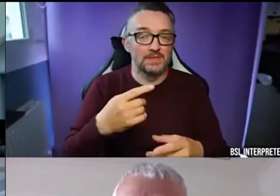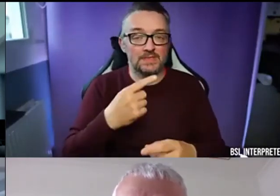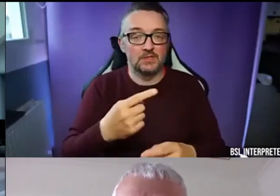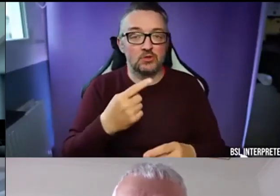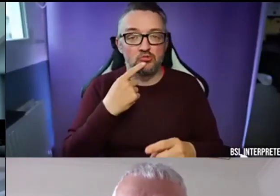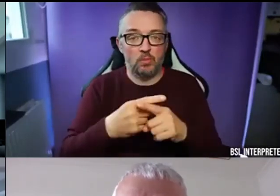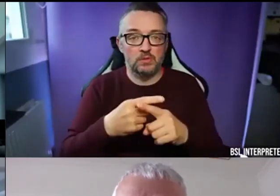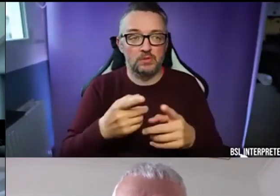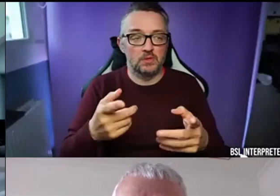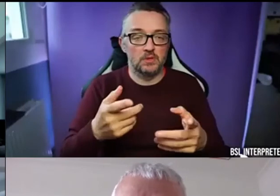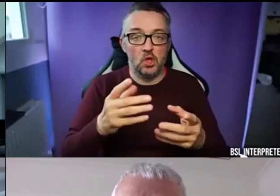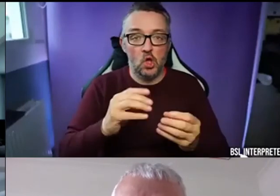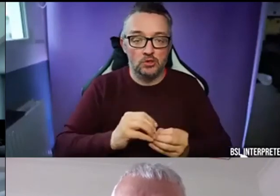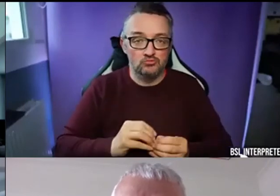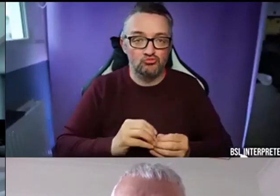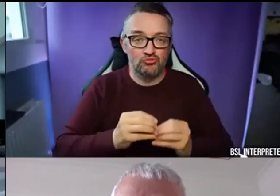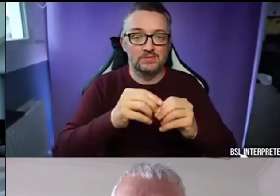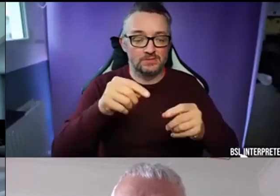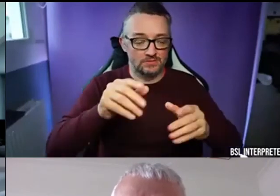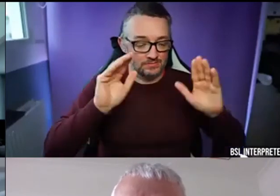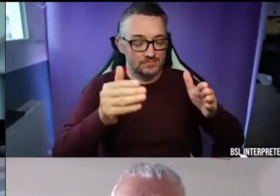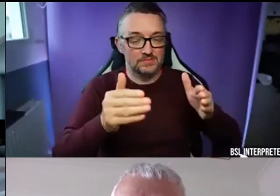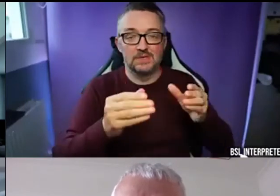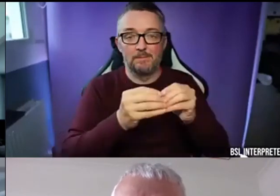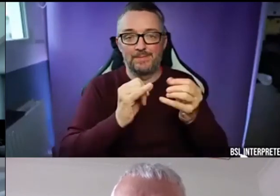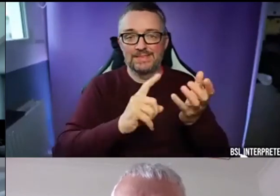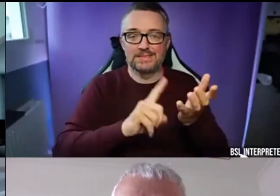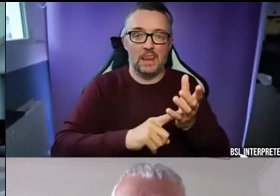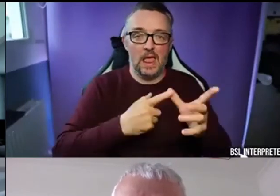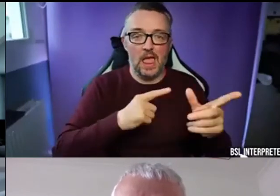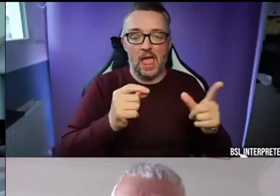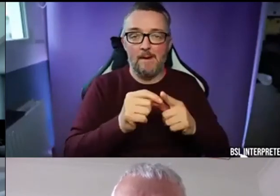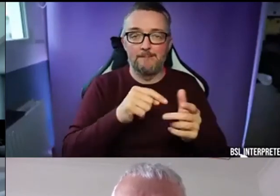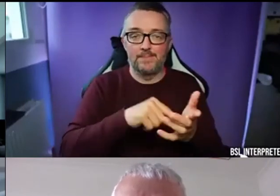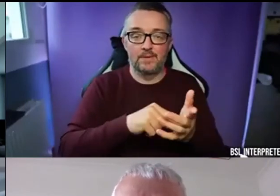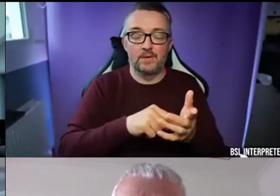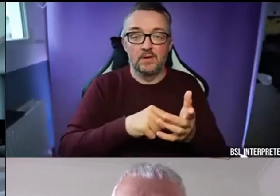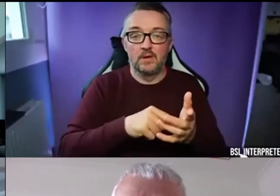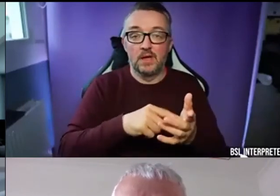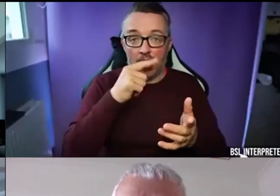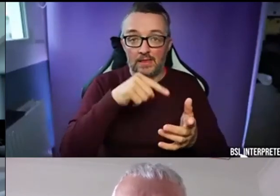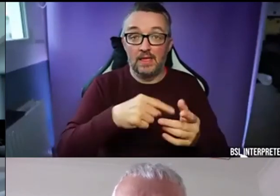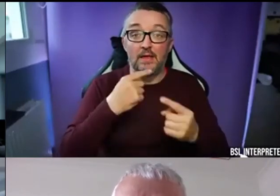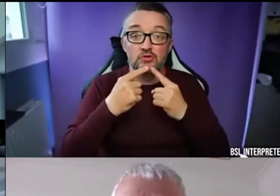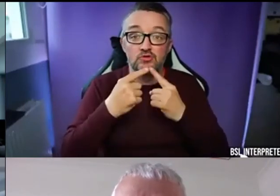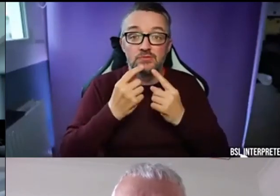a specific Traveline BSL app to provide that information in BSL,